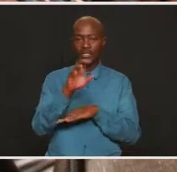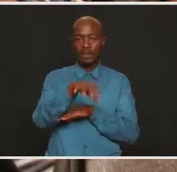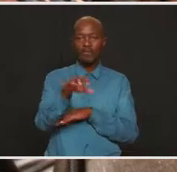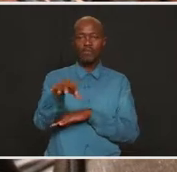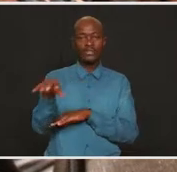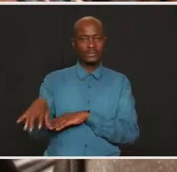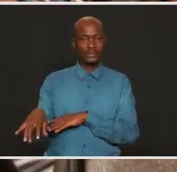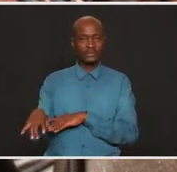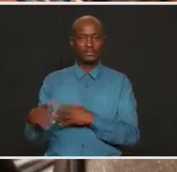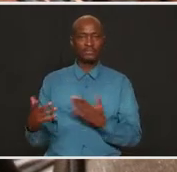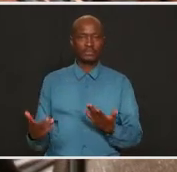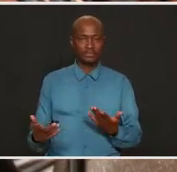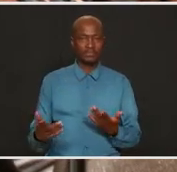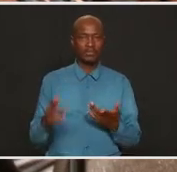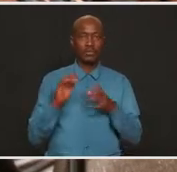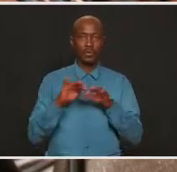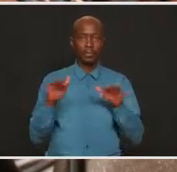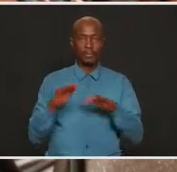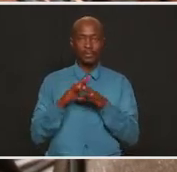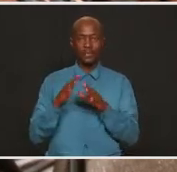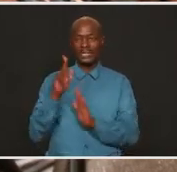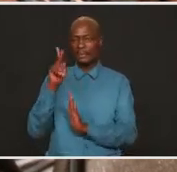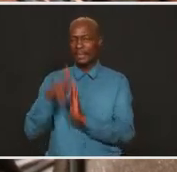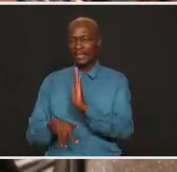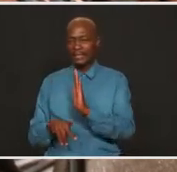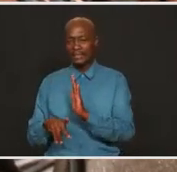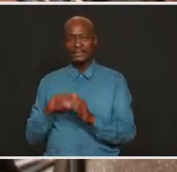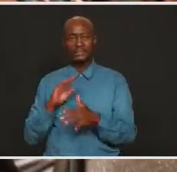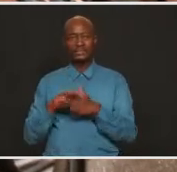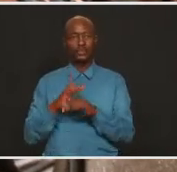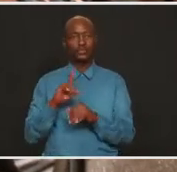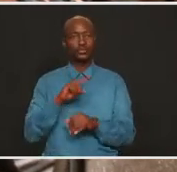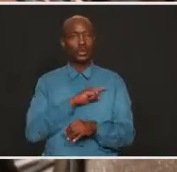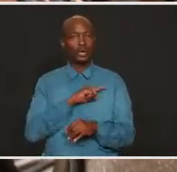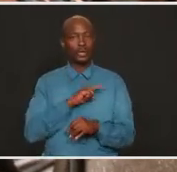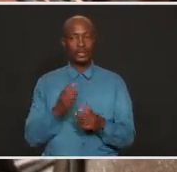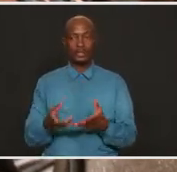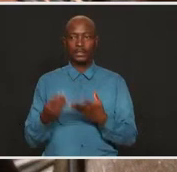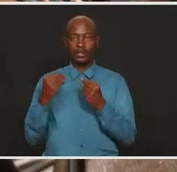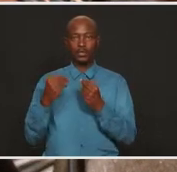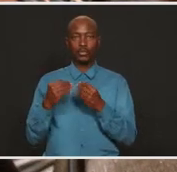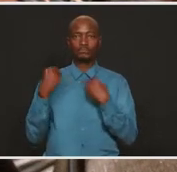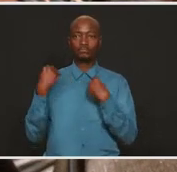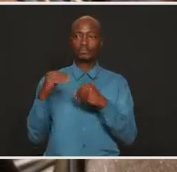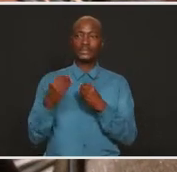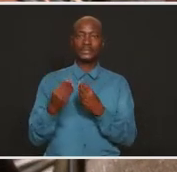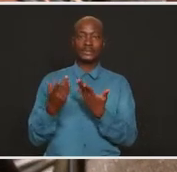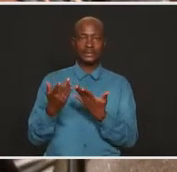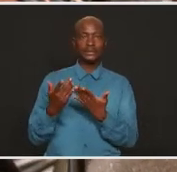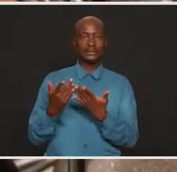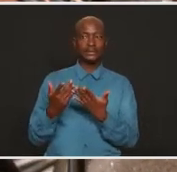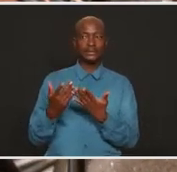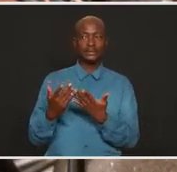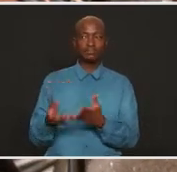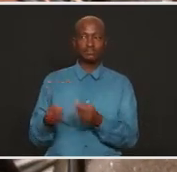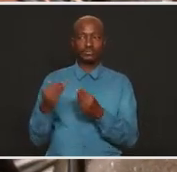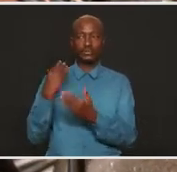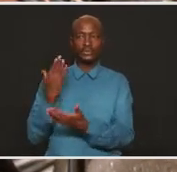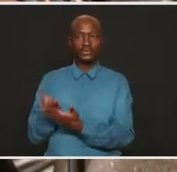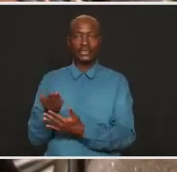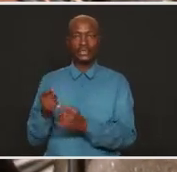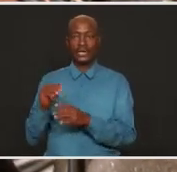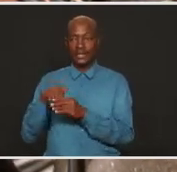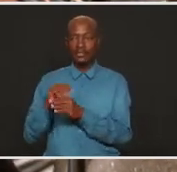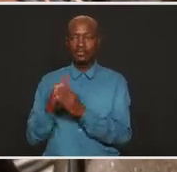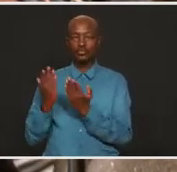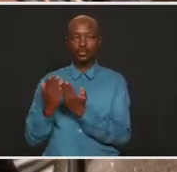there are people who are murdered because of getting business deals in schools by